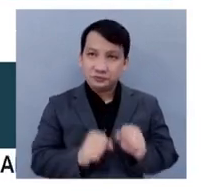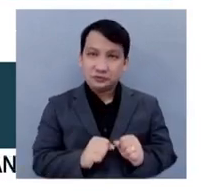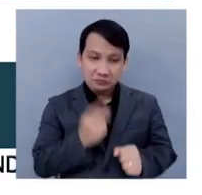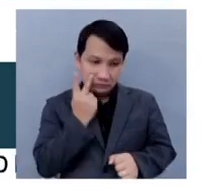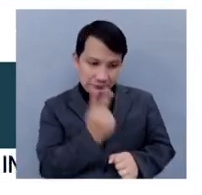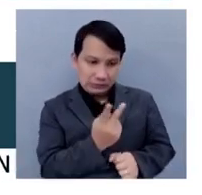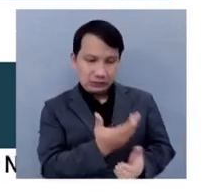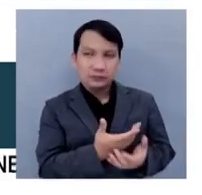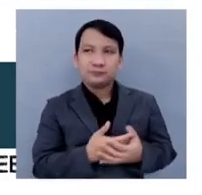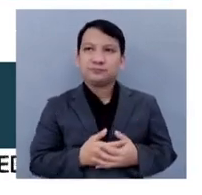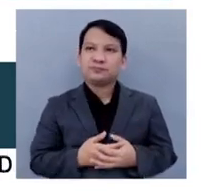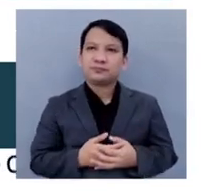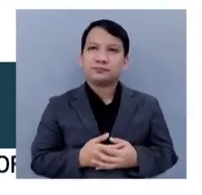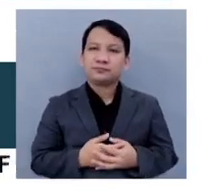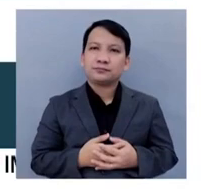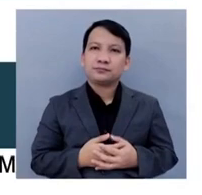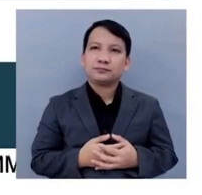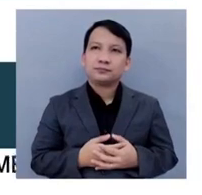Ruben?